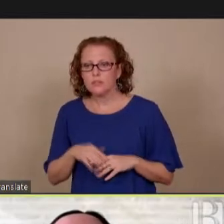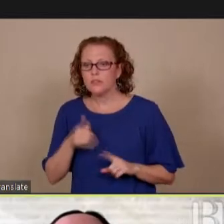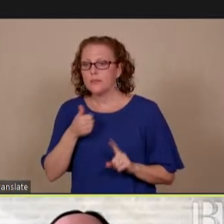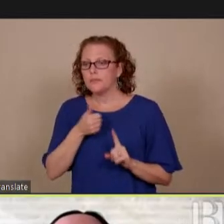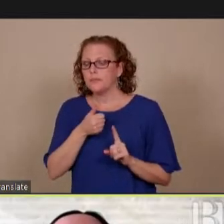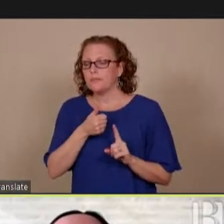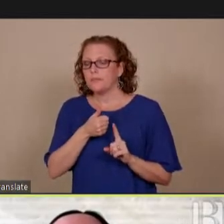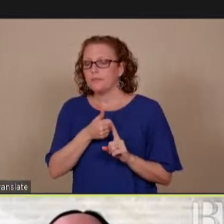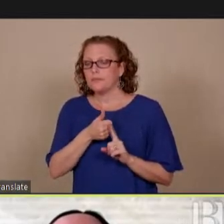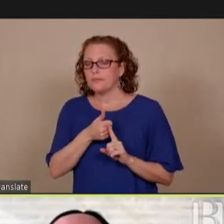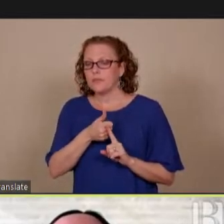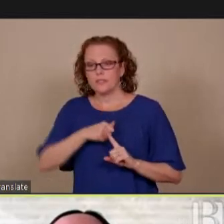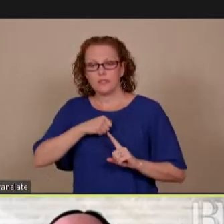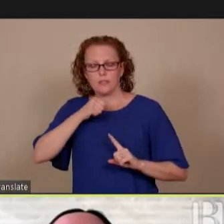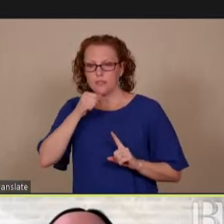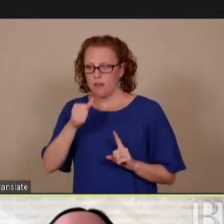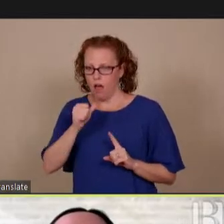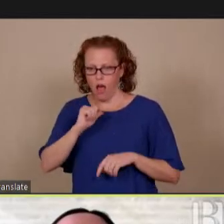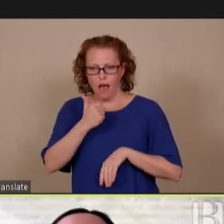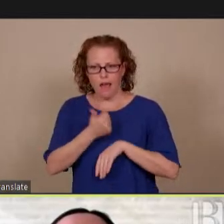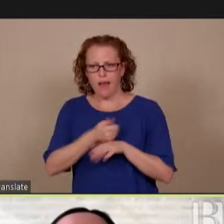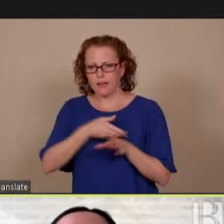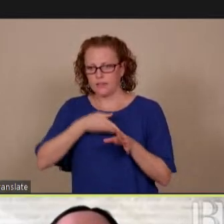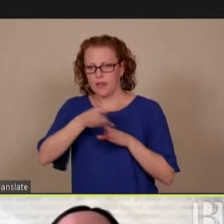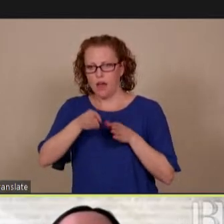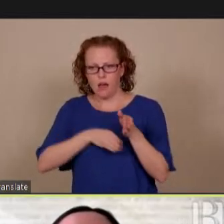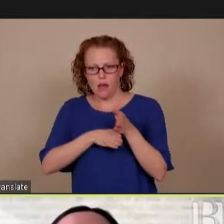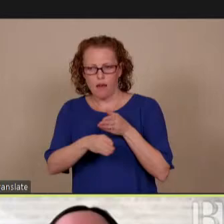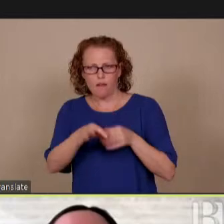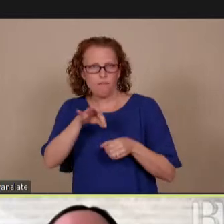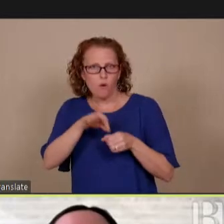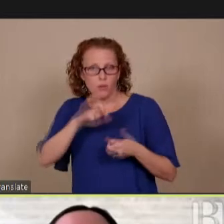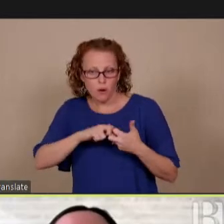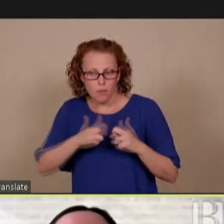a majority minority voting district.